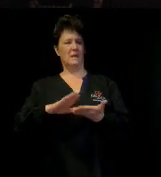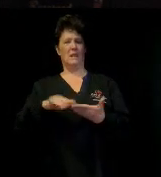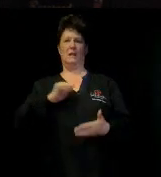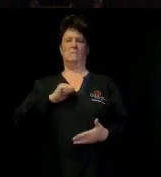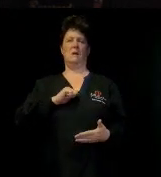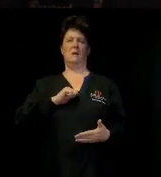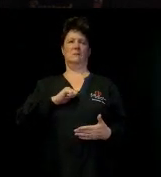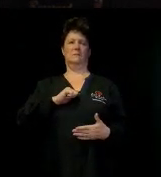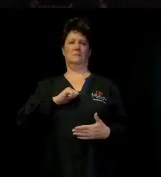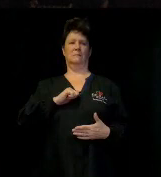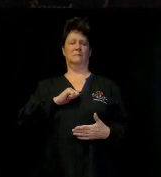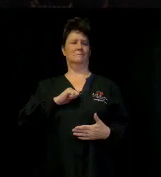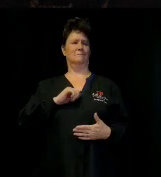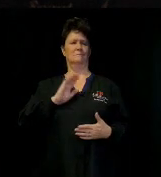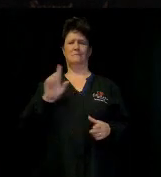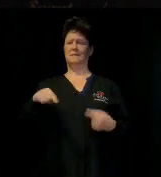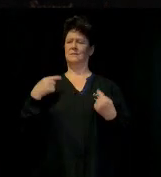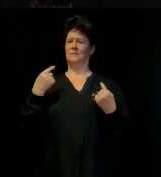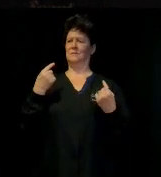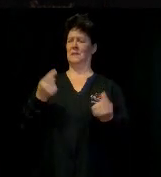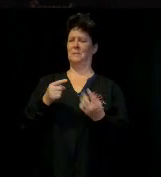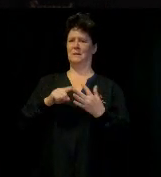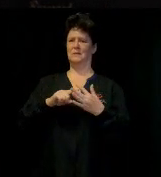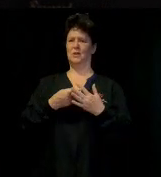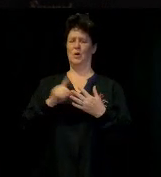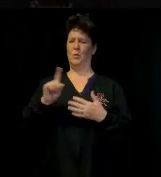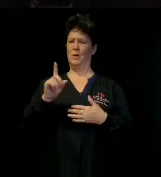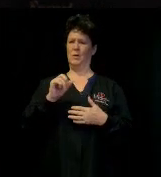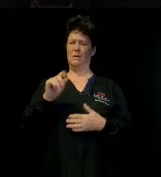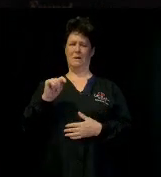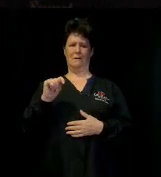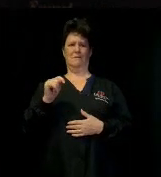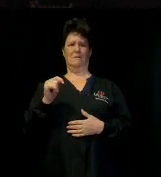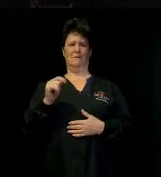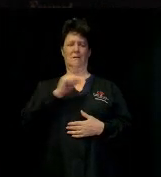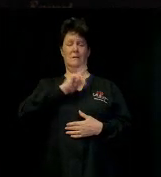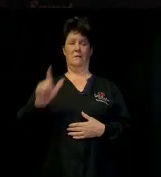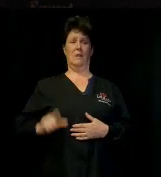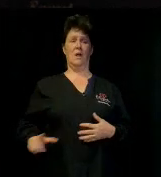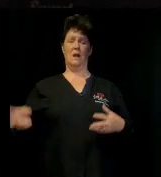just start where you're at. God, I'm stripping off. Lord, today I strip